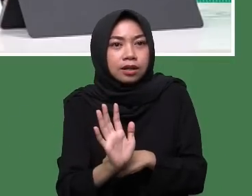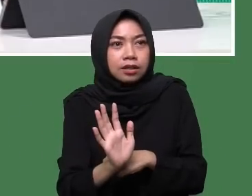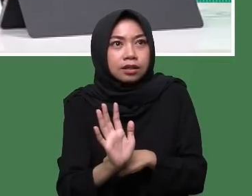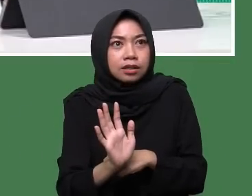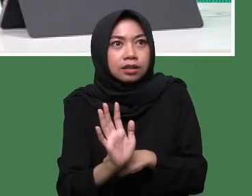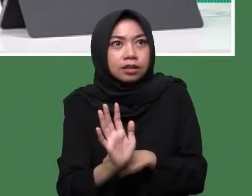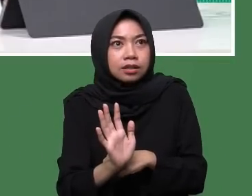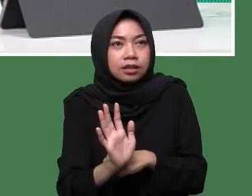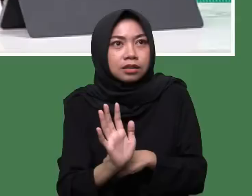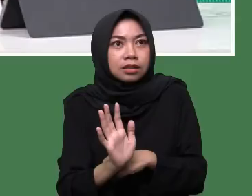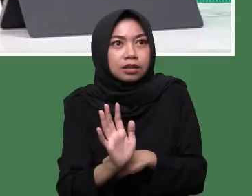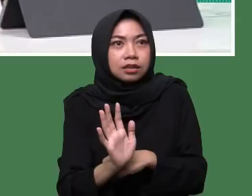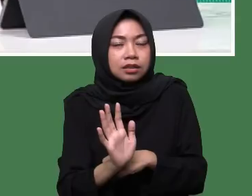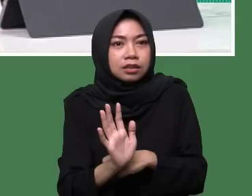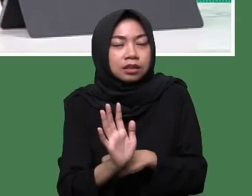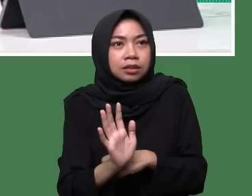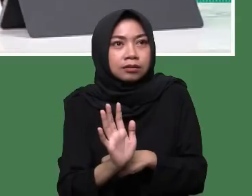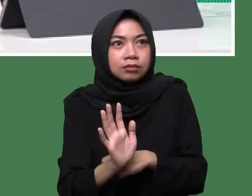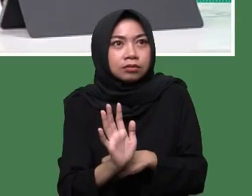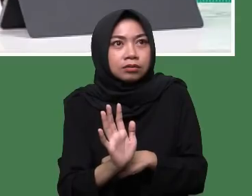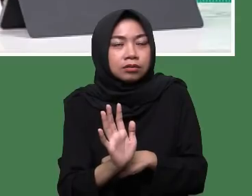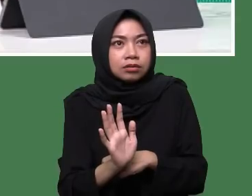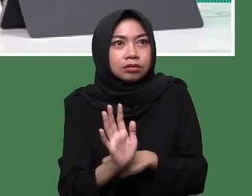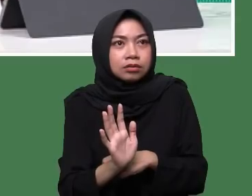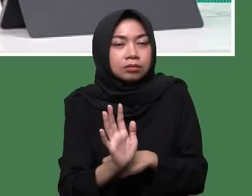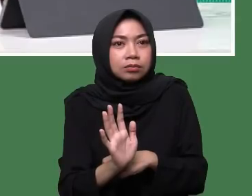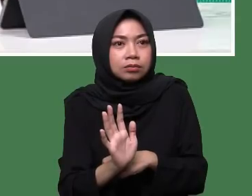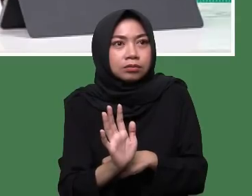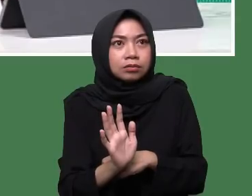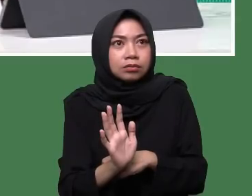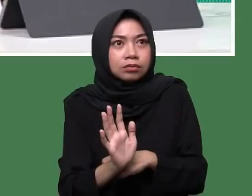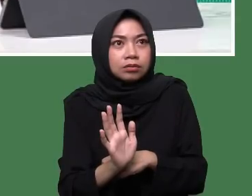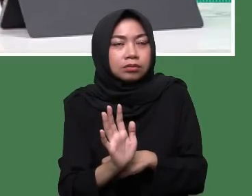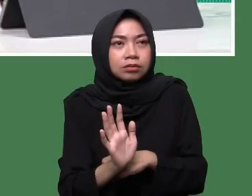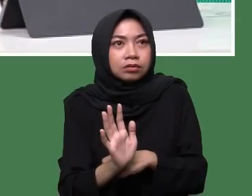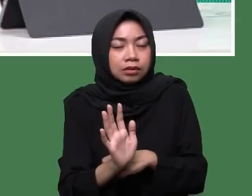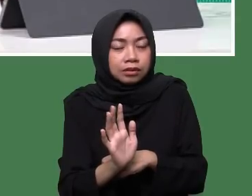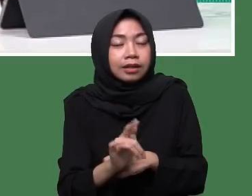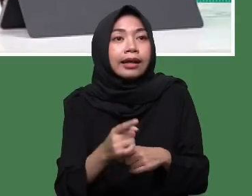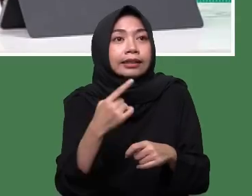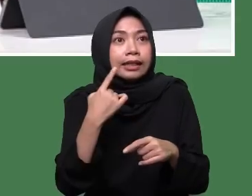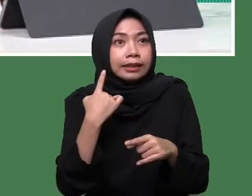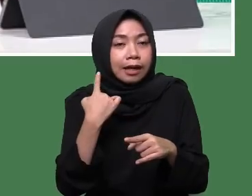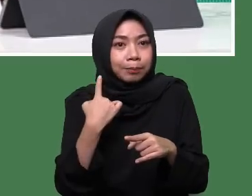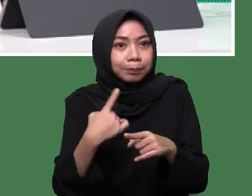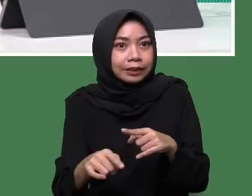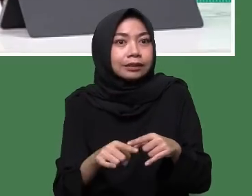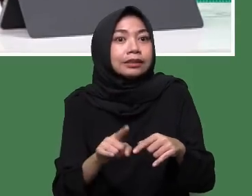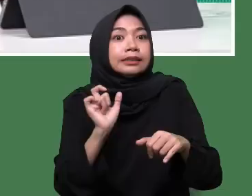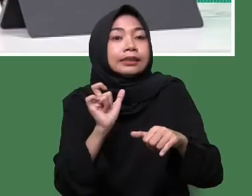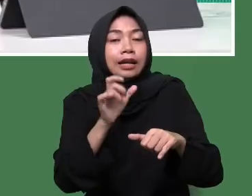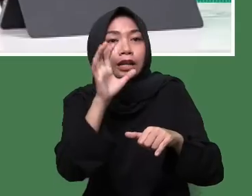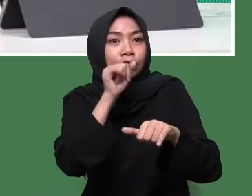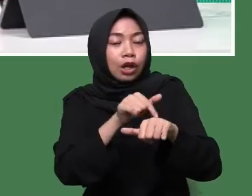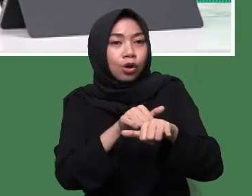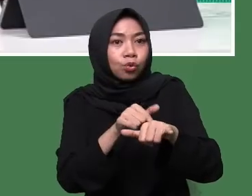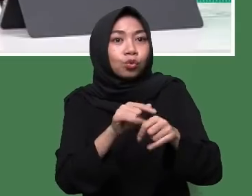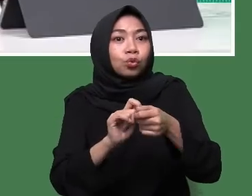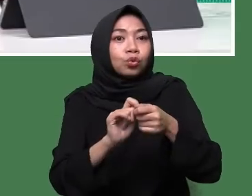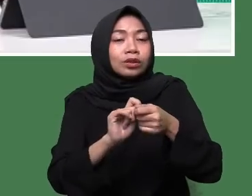symptoms. It's sufficient to say that this is FMD or not. However, to confirm when the test is